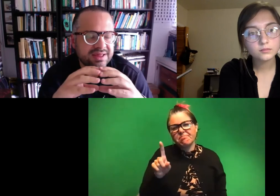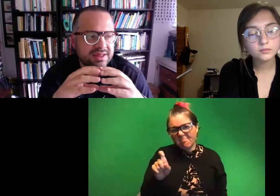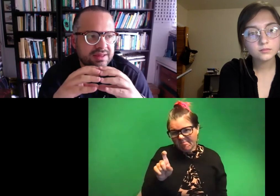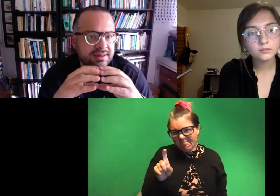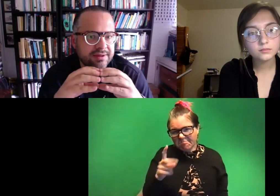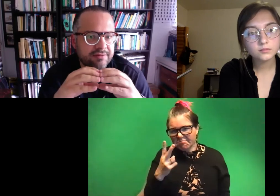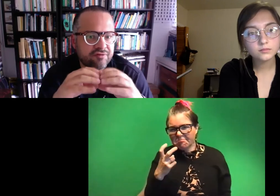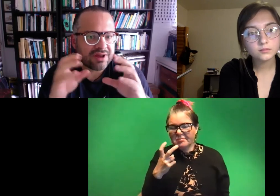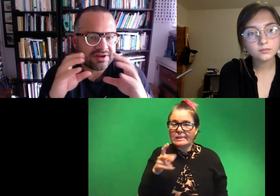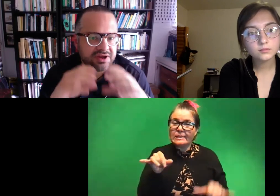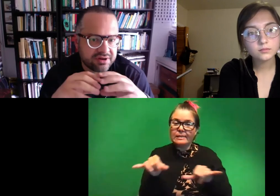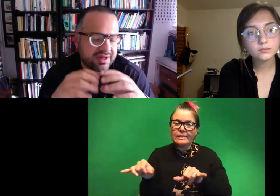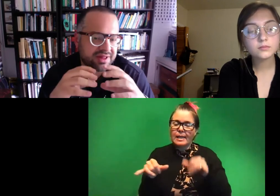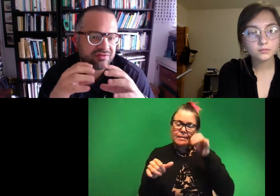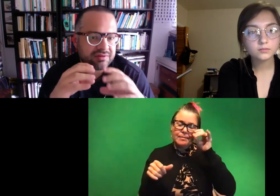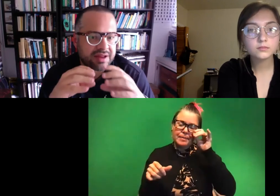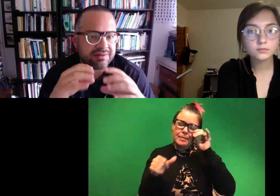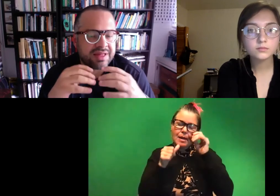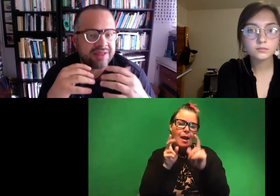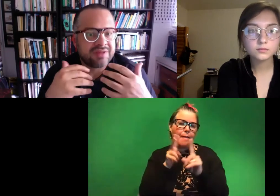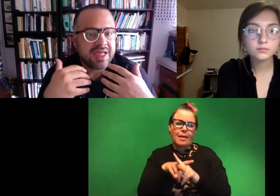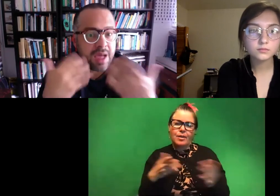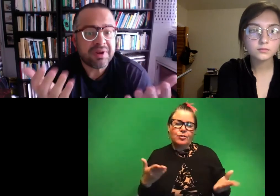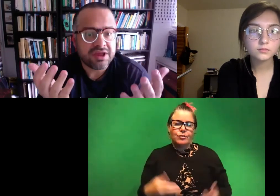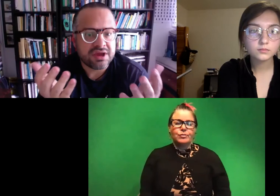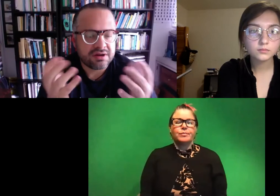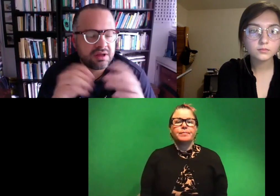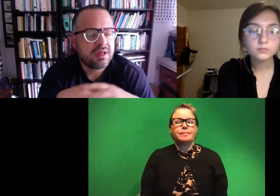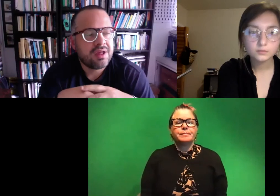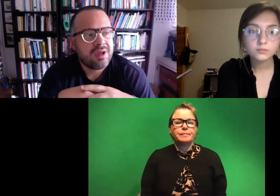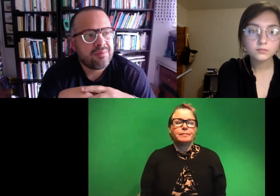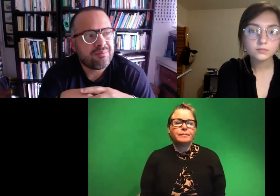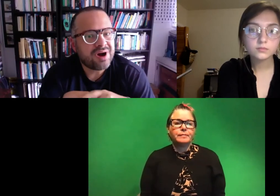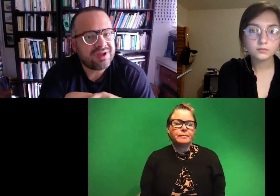completely relevant here. That is that is happening here.